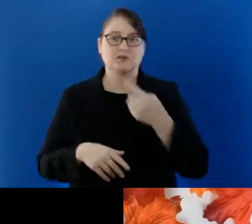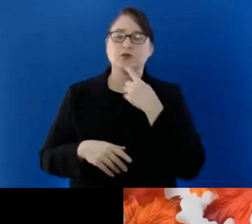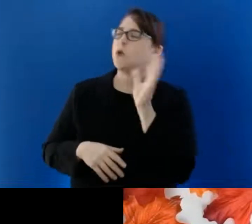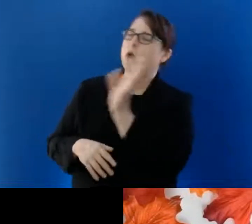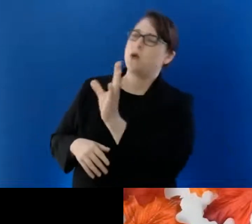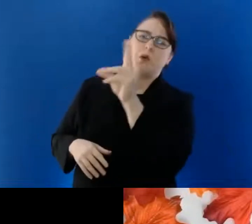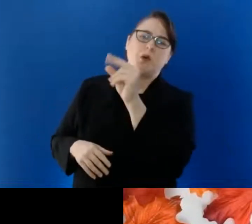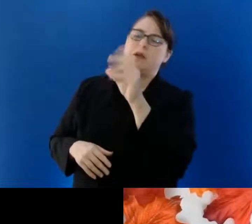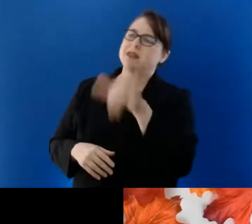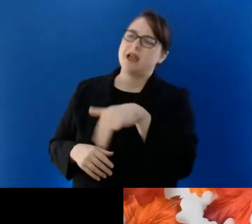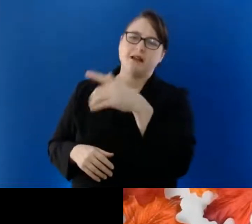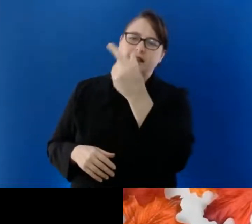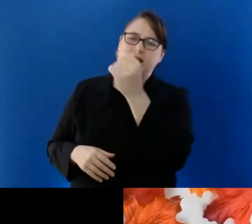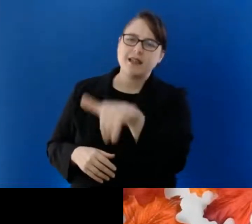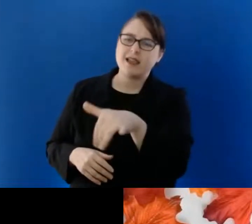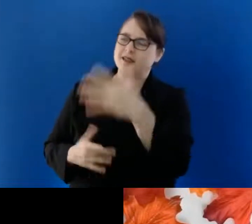disease, you